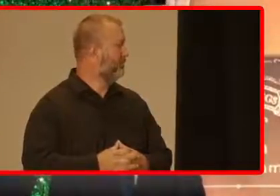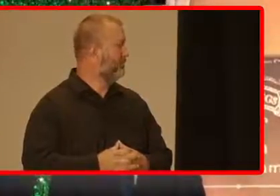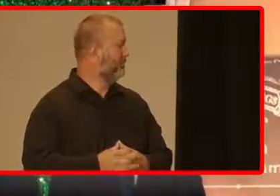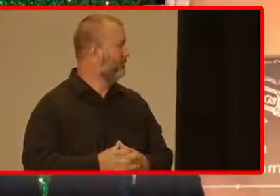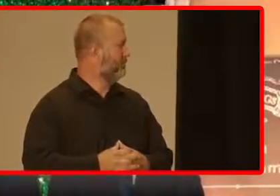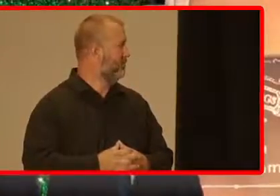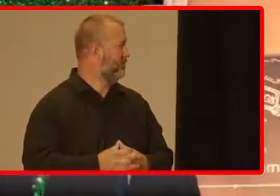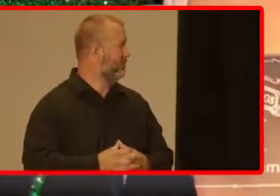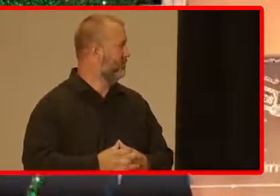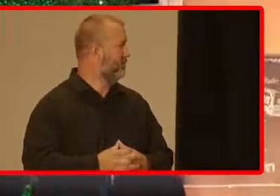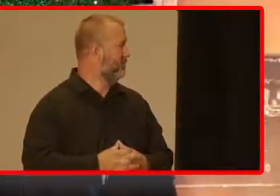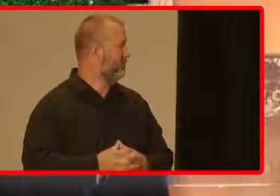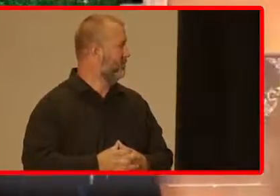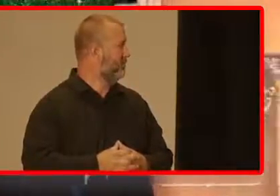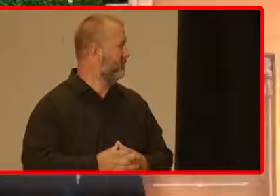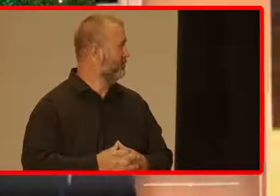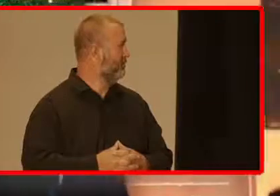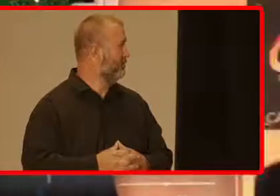We'll get there.